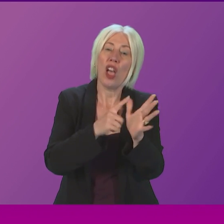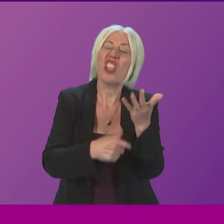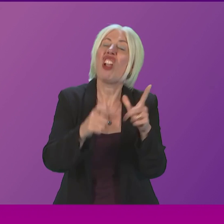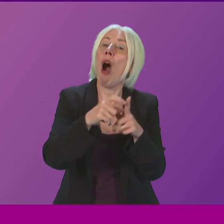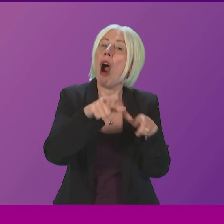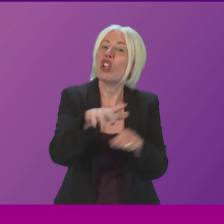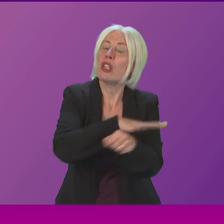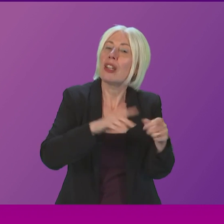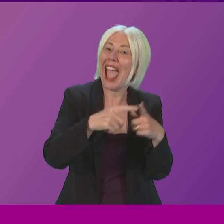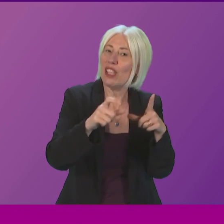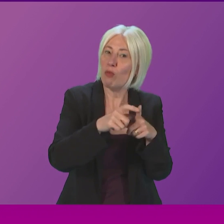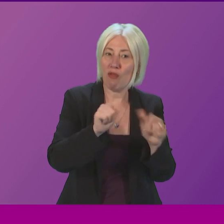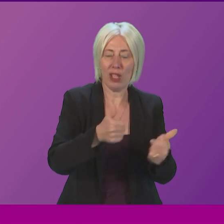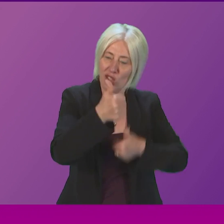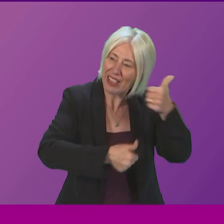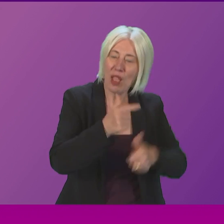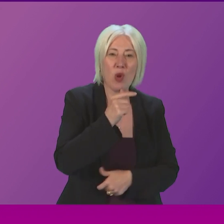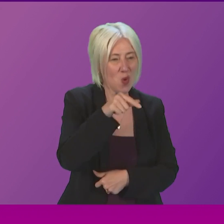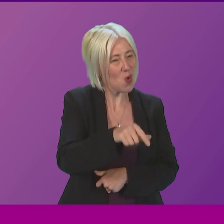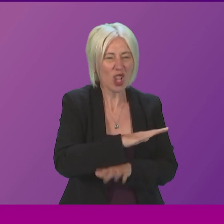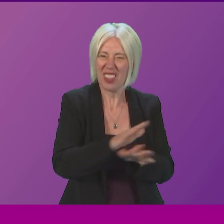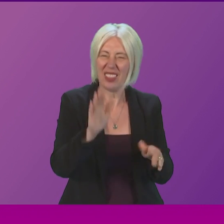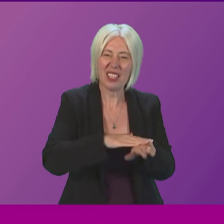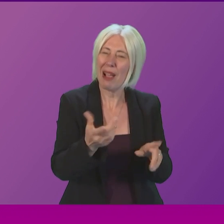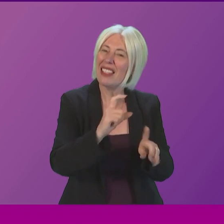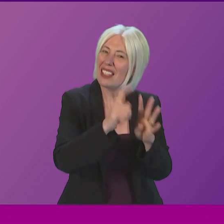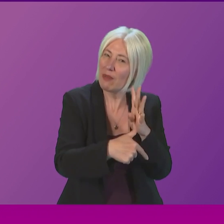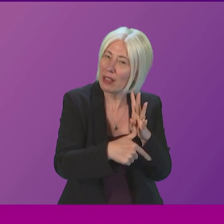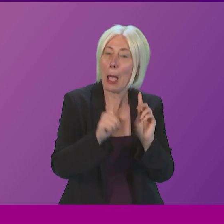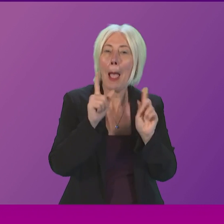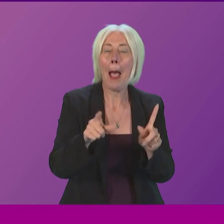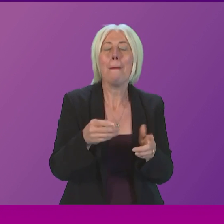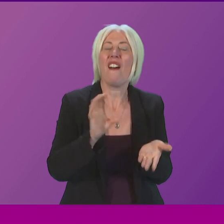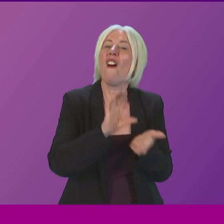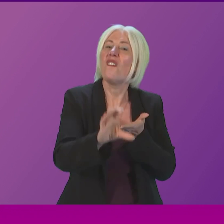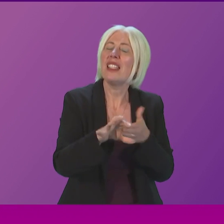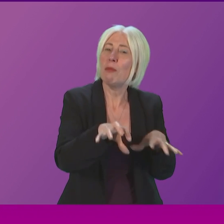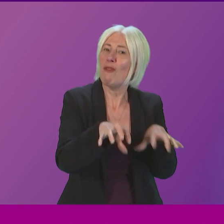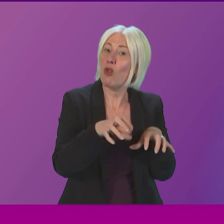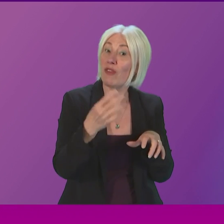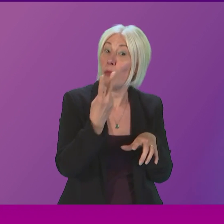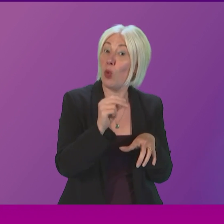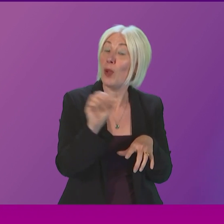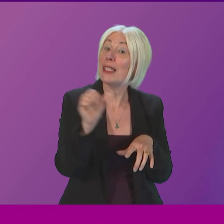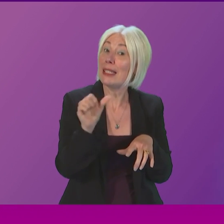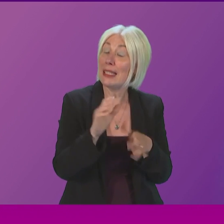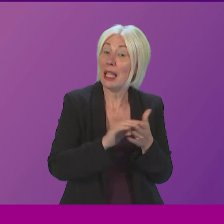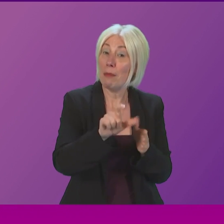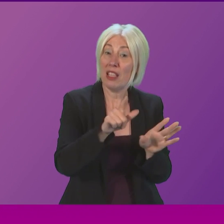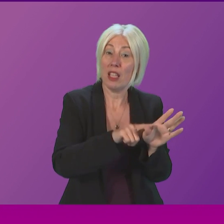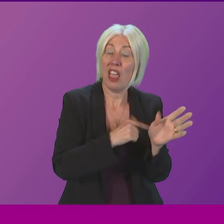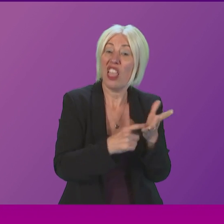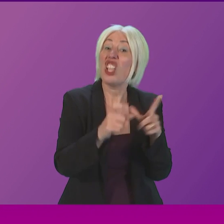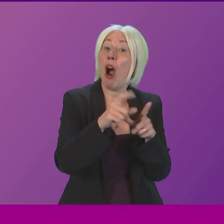and not defined by her disability. The Scottish Government's decision to freeze funding levels since 2016 means that the Yard's funding has